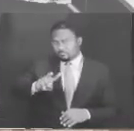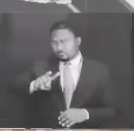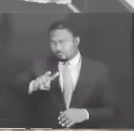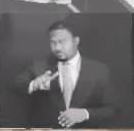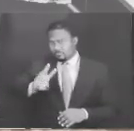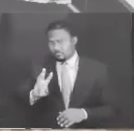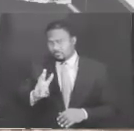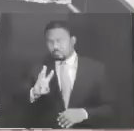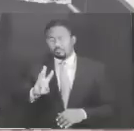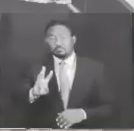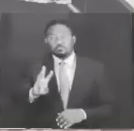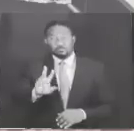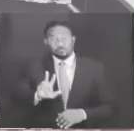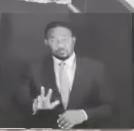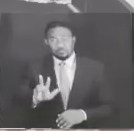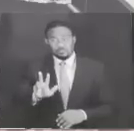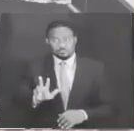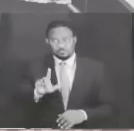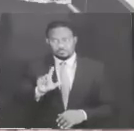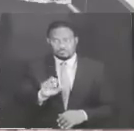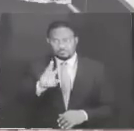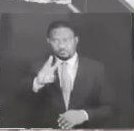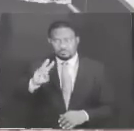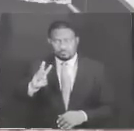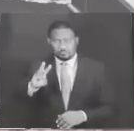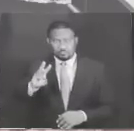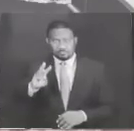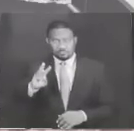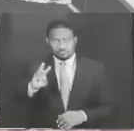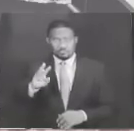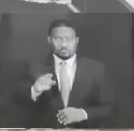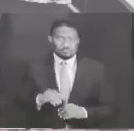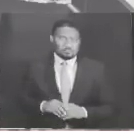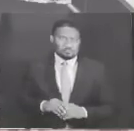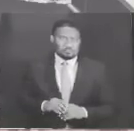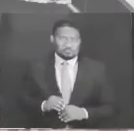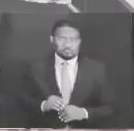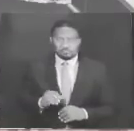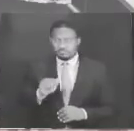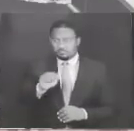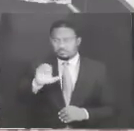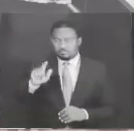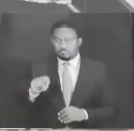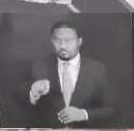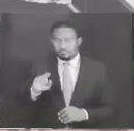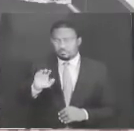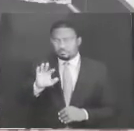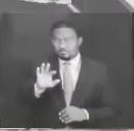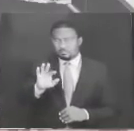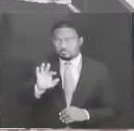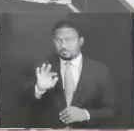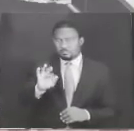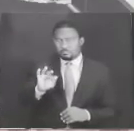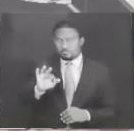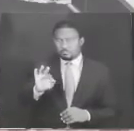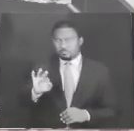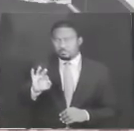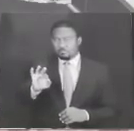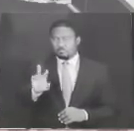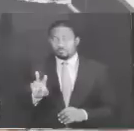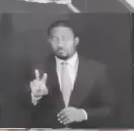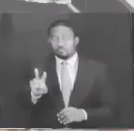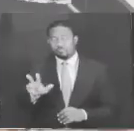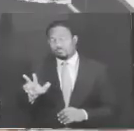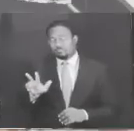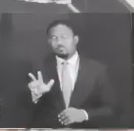Act 2016, Act 936, mandates government to determine the categories